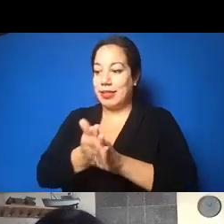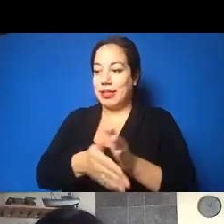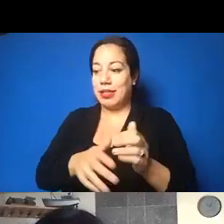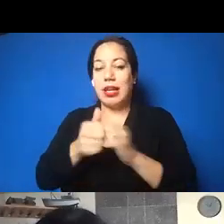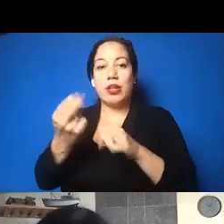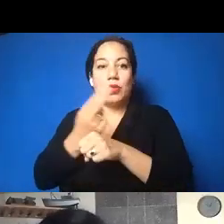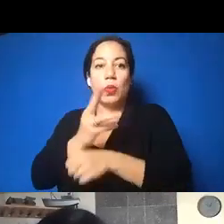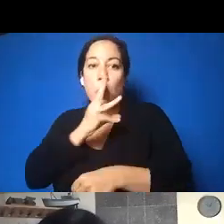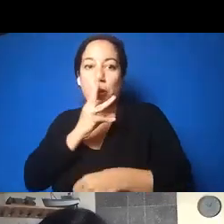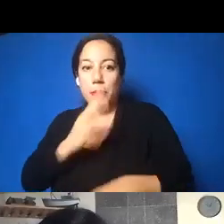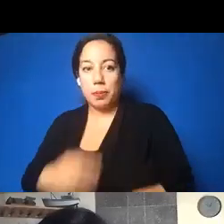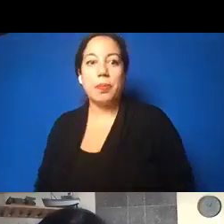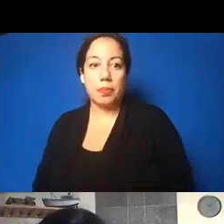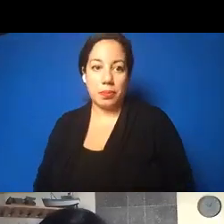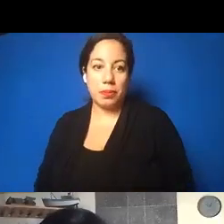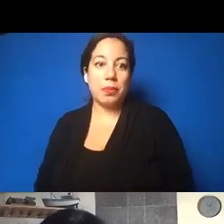well.